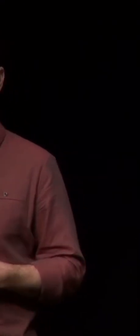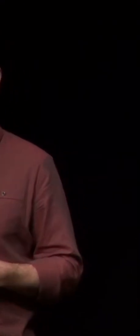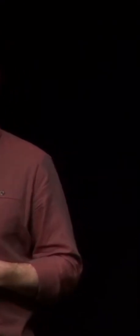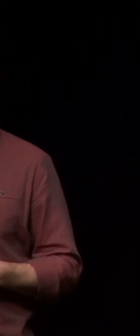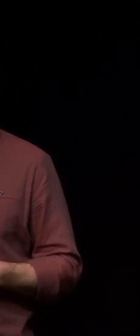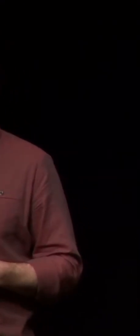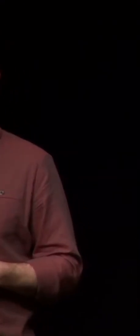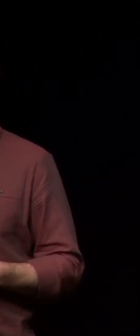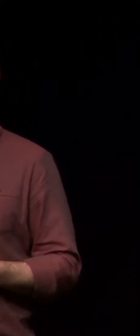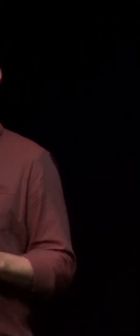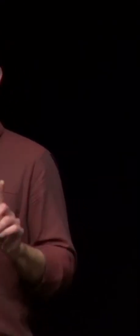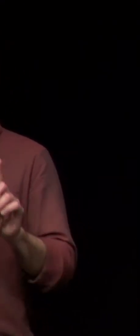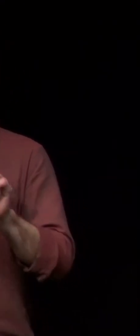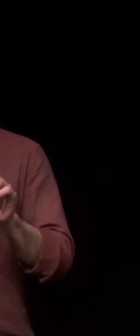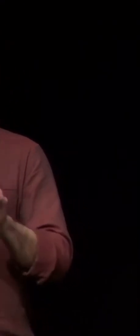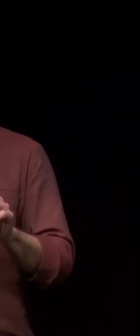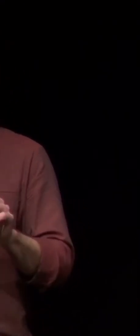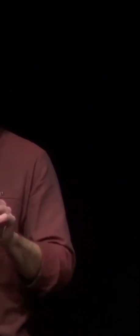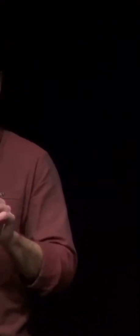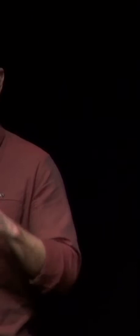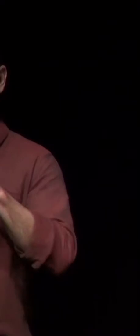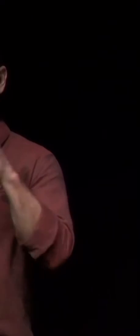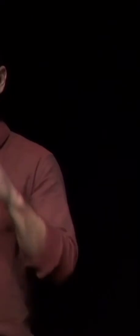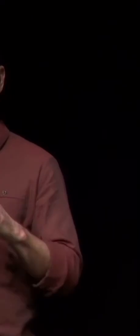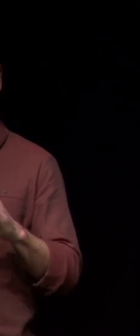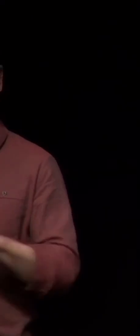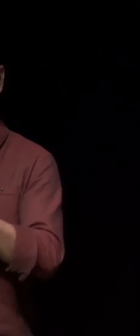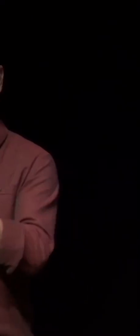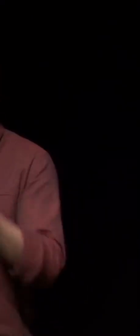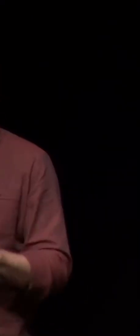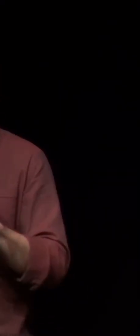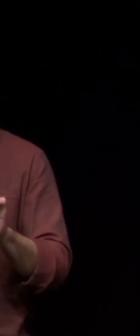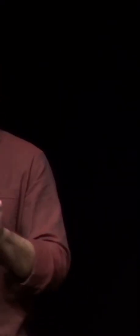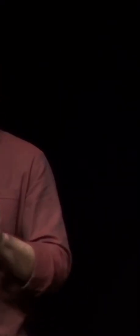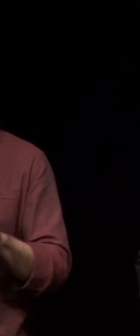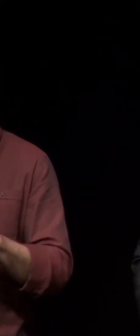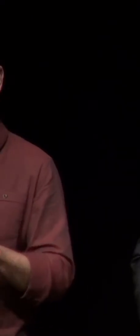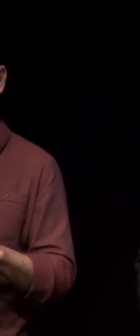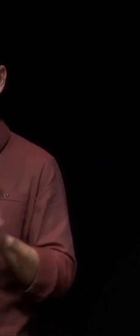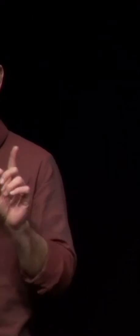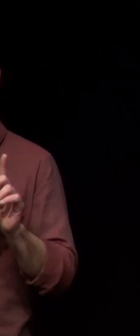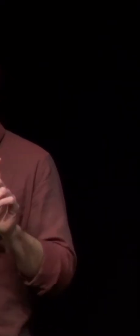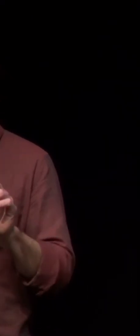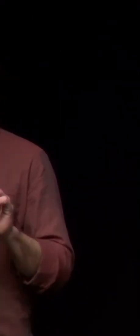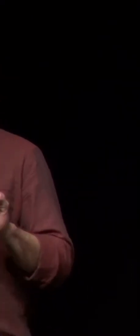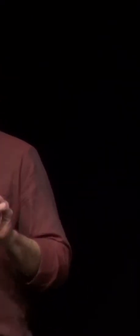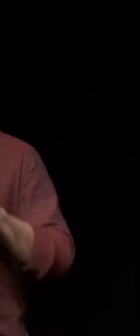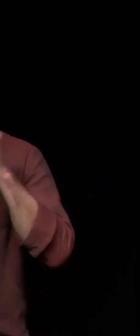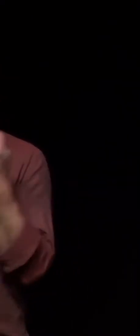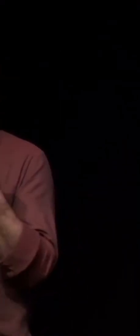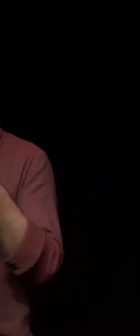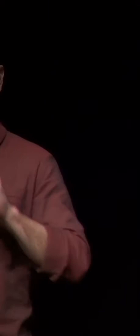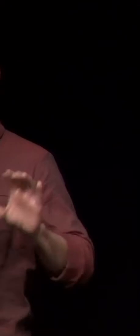a housing activist from a social movement organization. And I'd like to think that even half